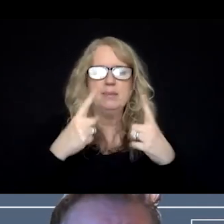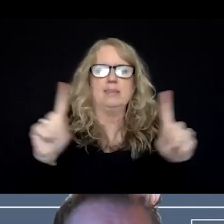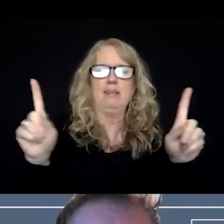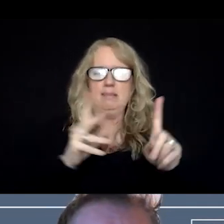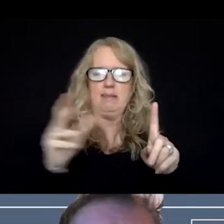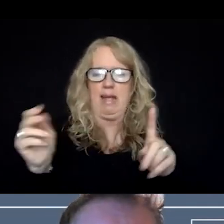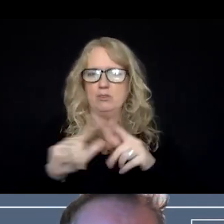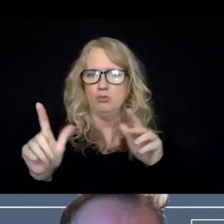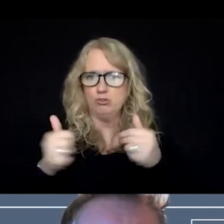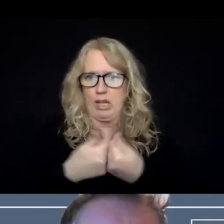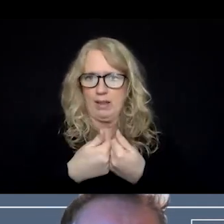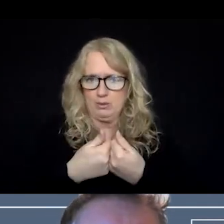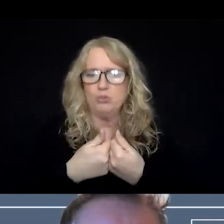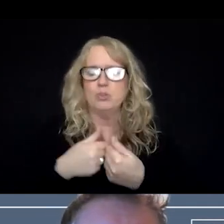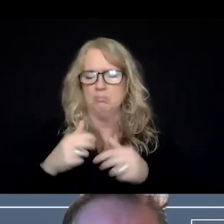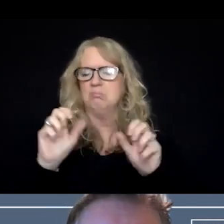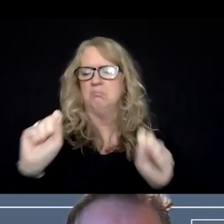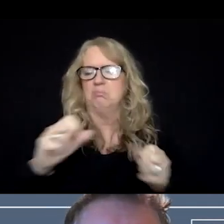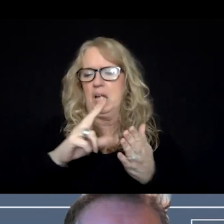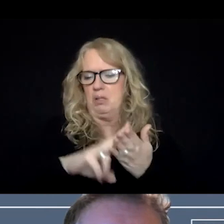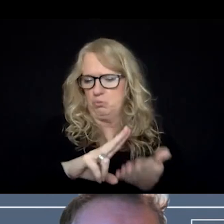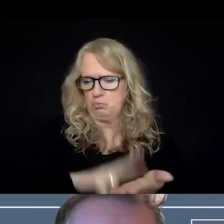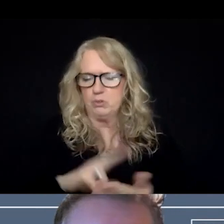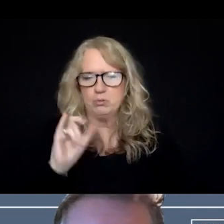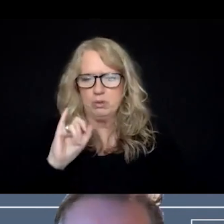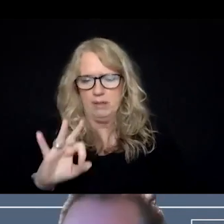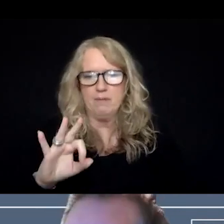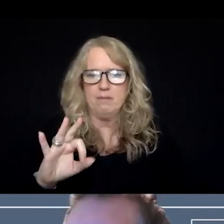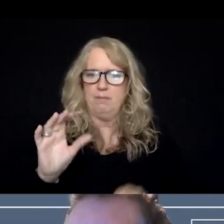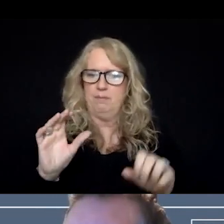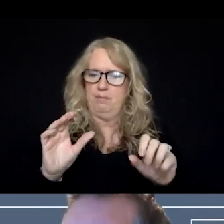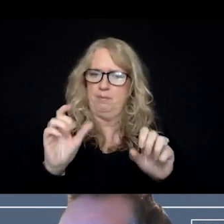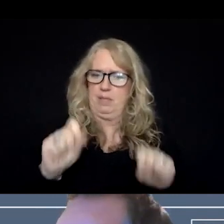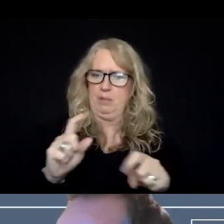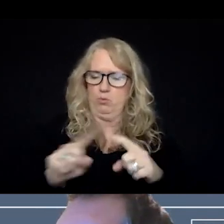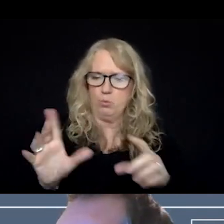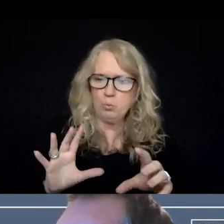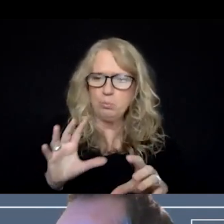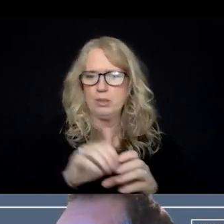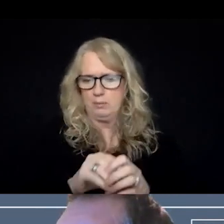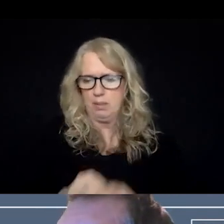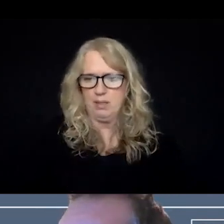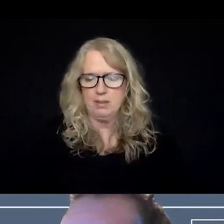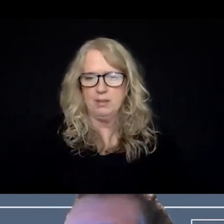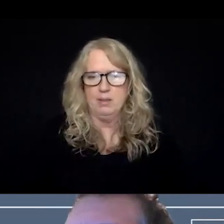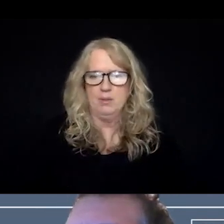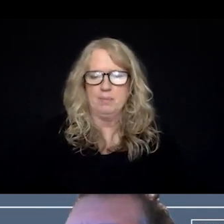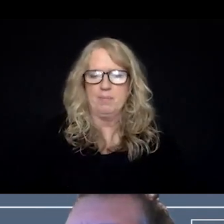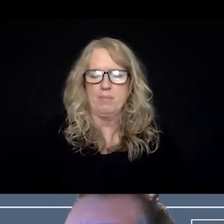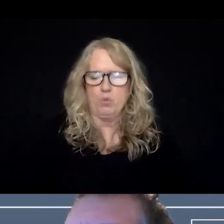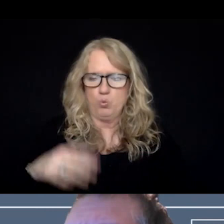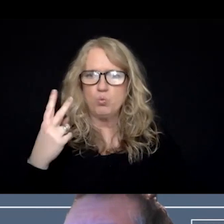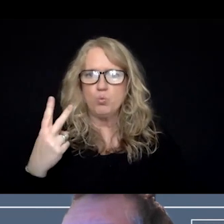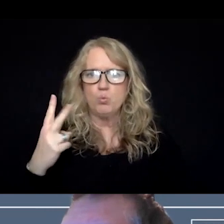challenges. You can register if you have the ability to participate. There are 2 more coming